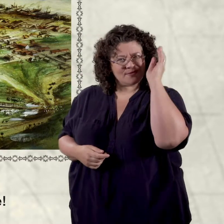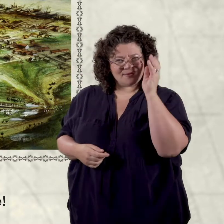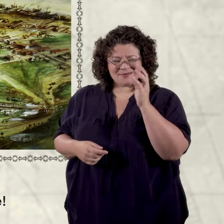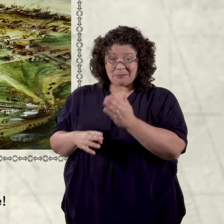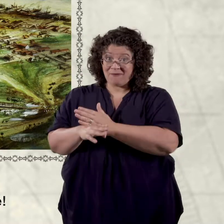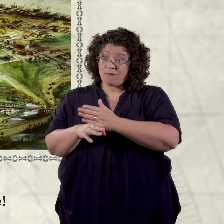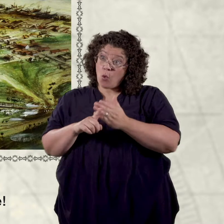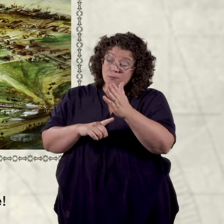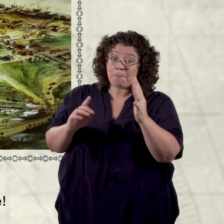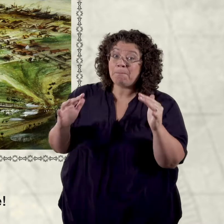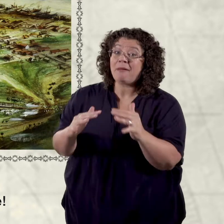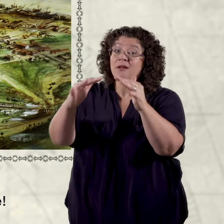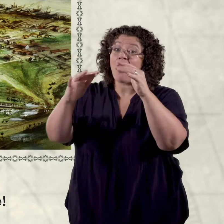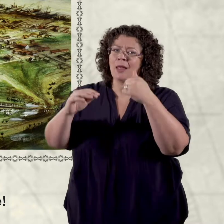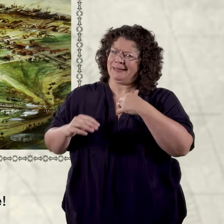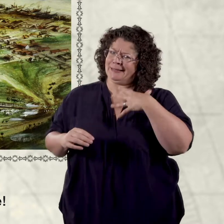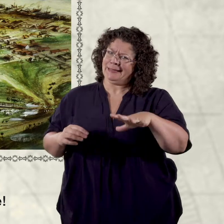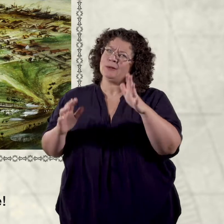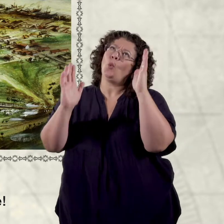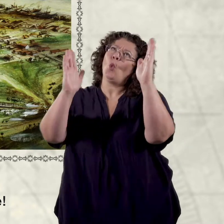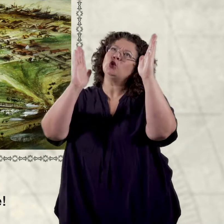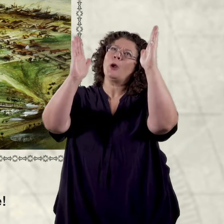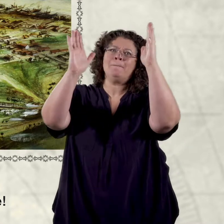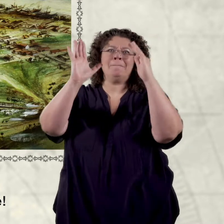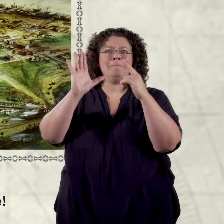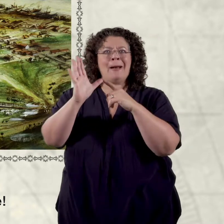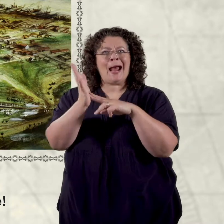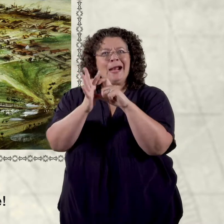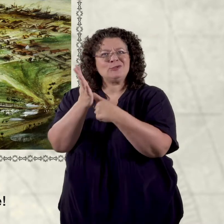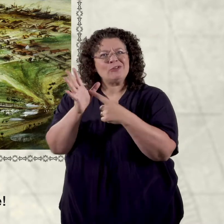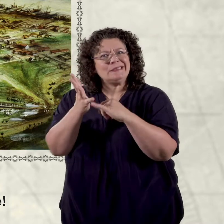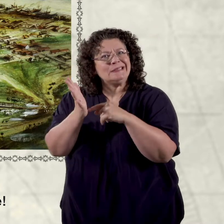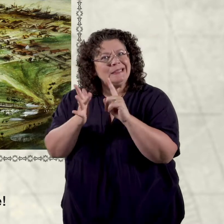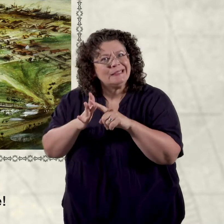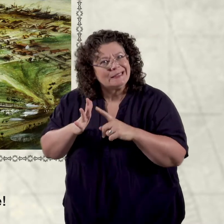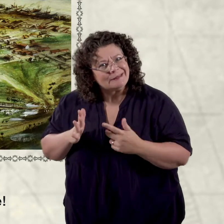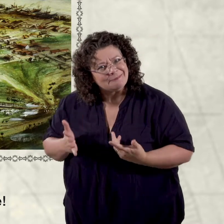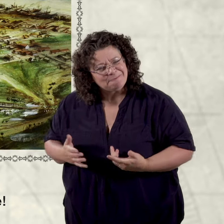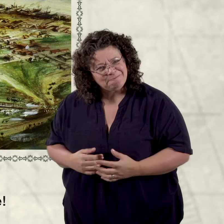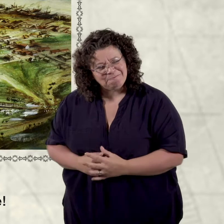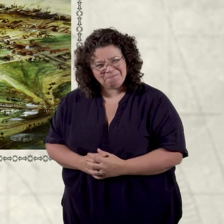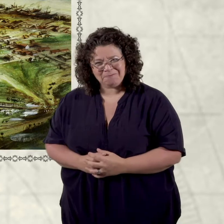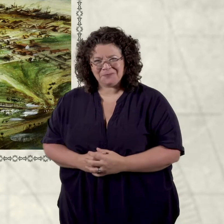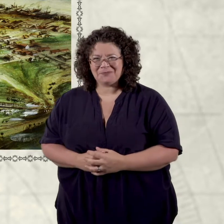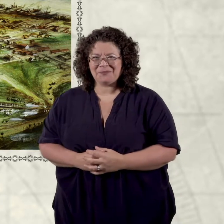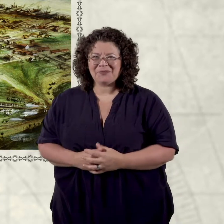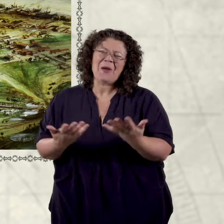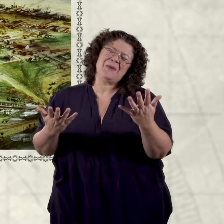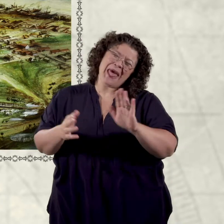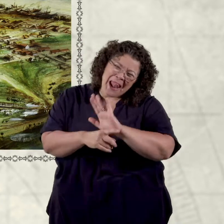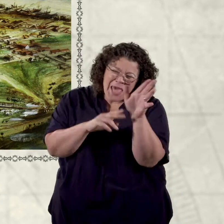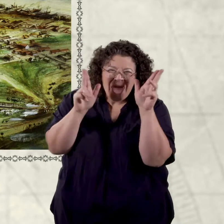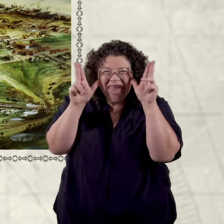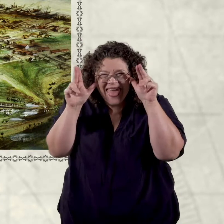we go to battle, we needed to worship and raste. Hello,